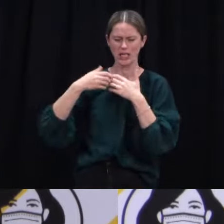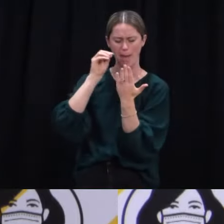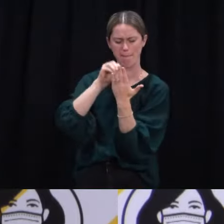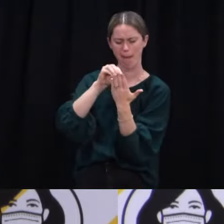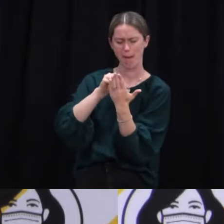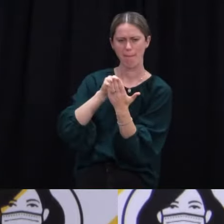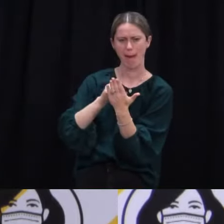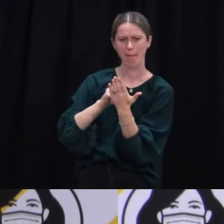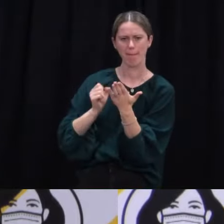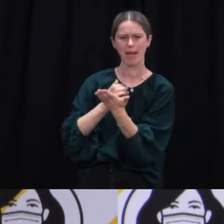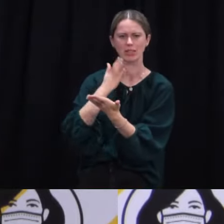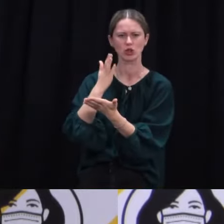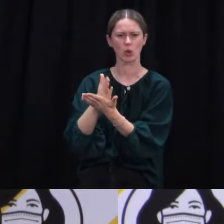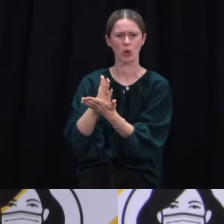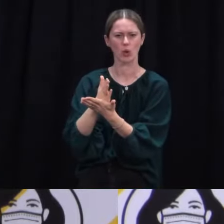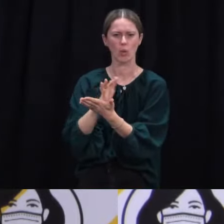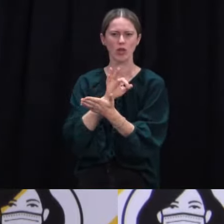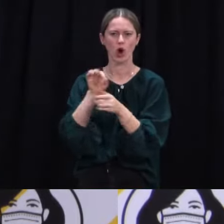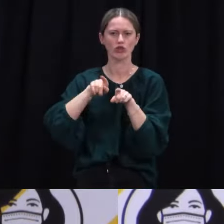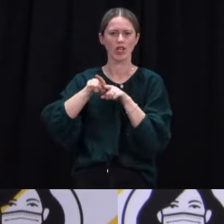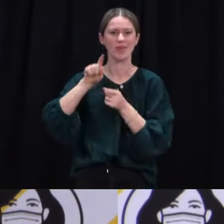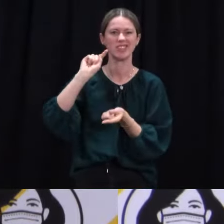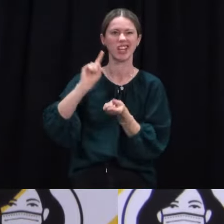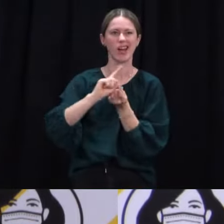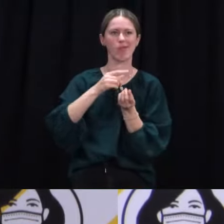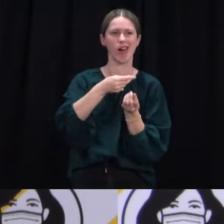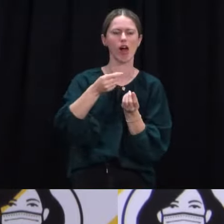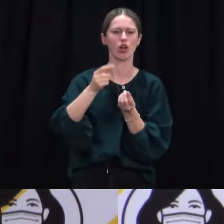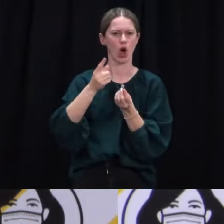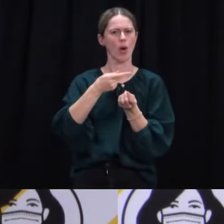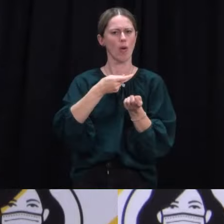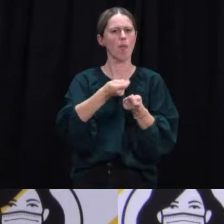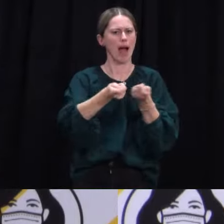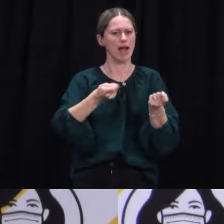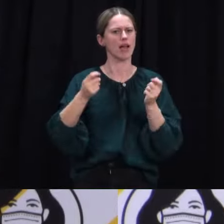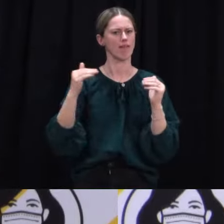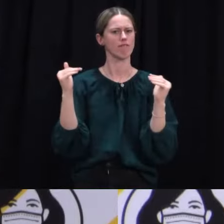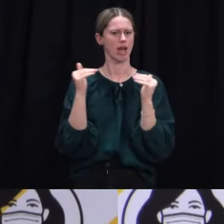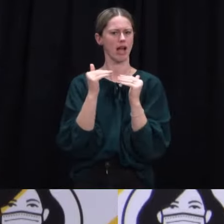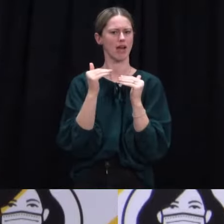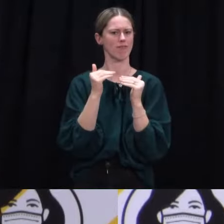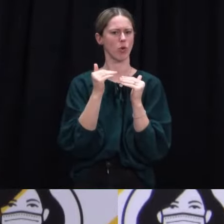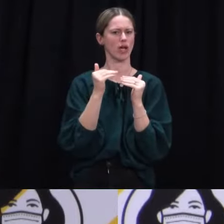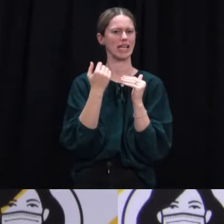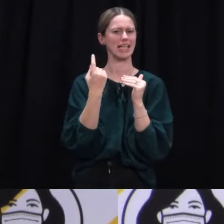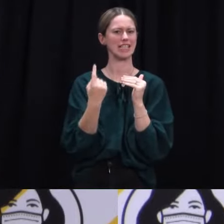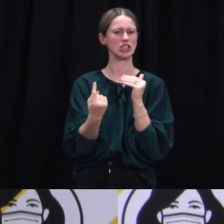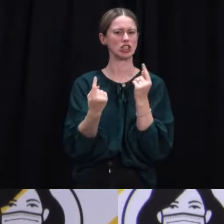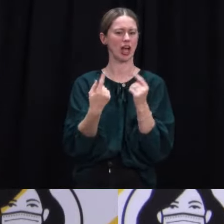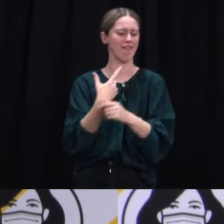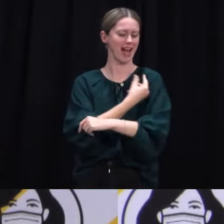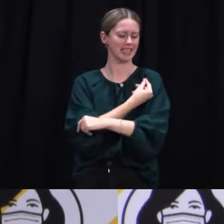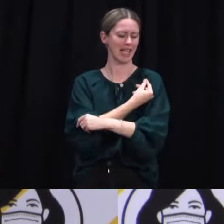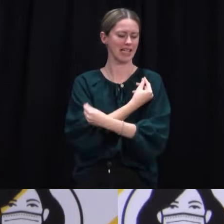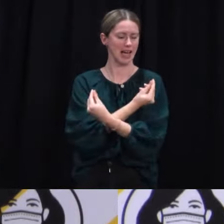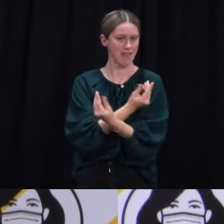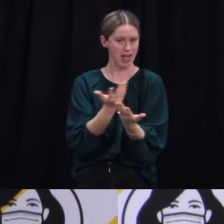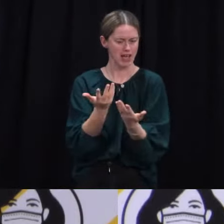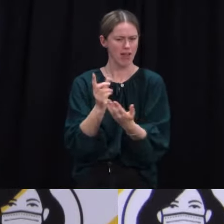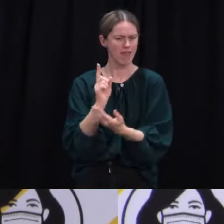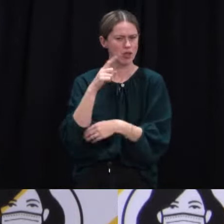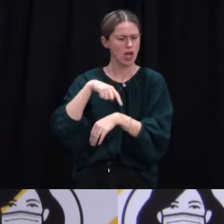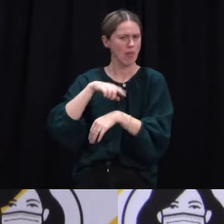we weren't, cutting corners here. We were reimbursing a fair amount for each individual vaccine dose. So that's the first time I've